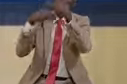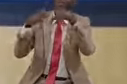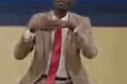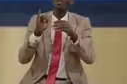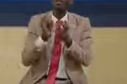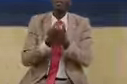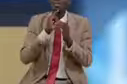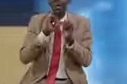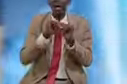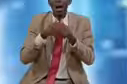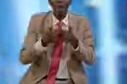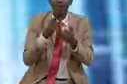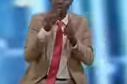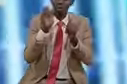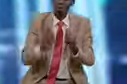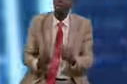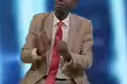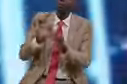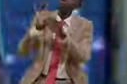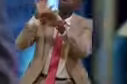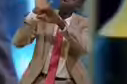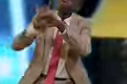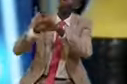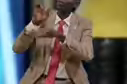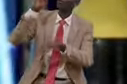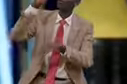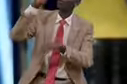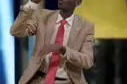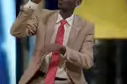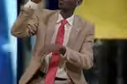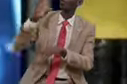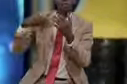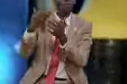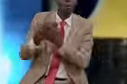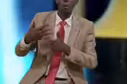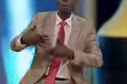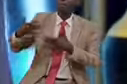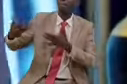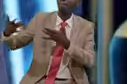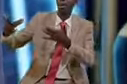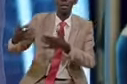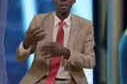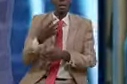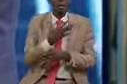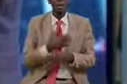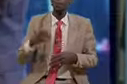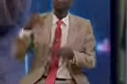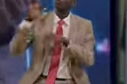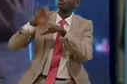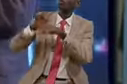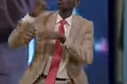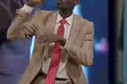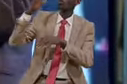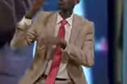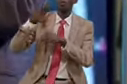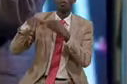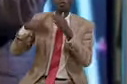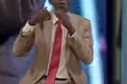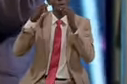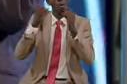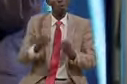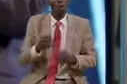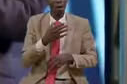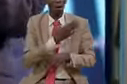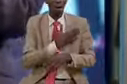reach the God of all mercy and the God of all power, and the one that is